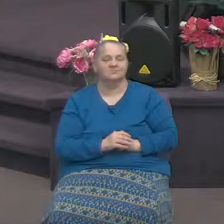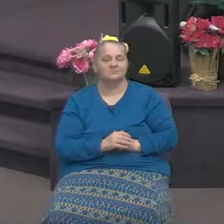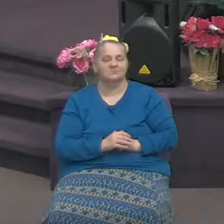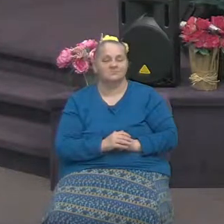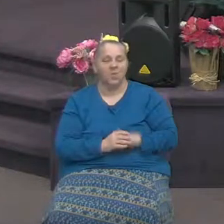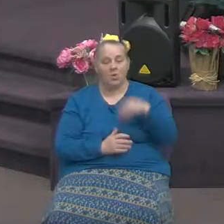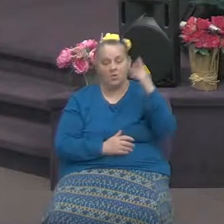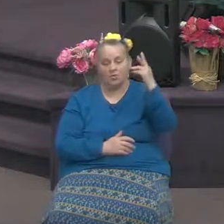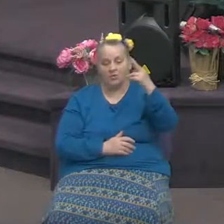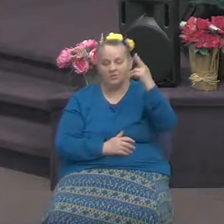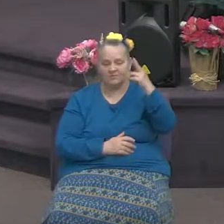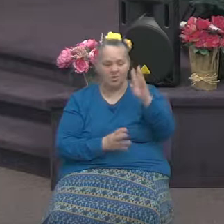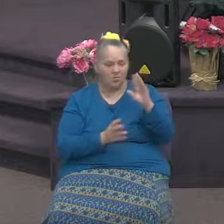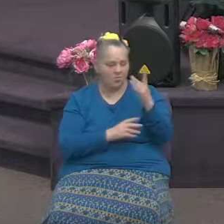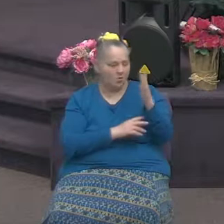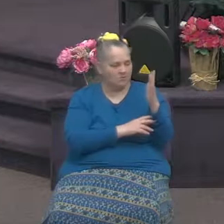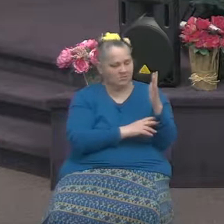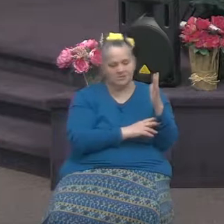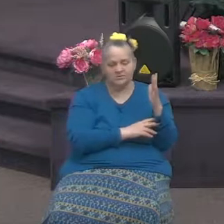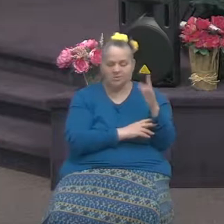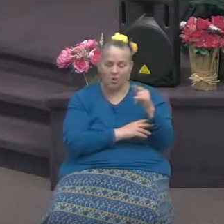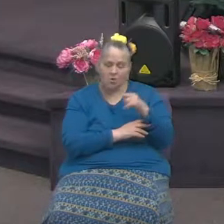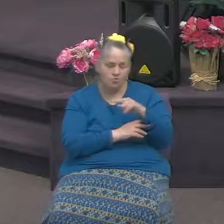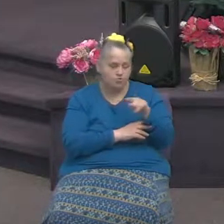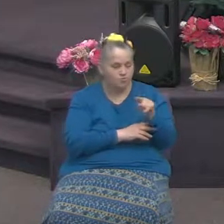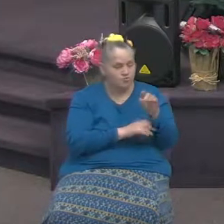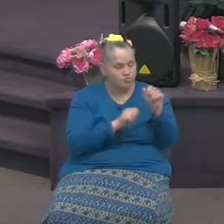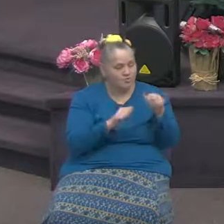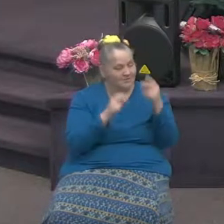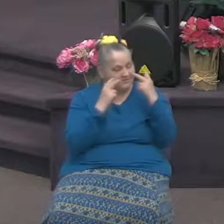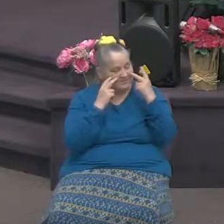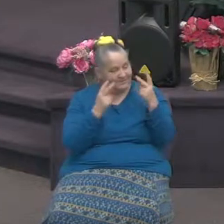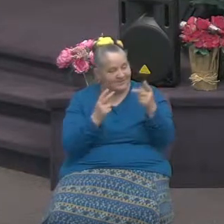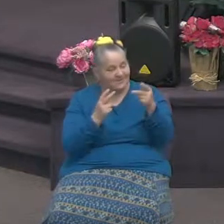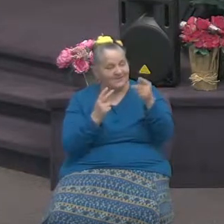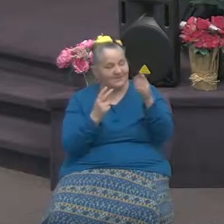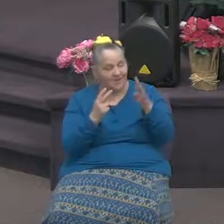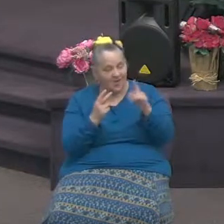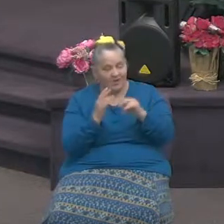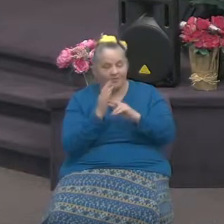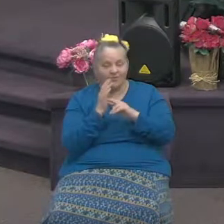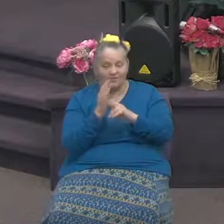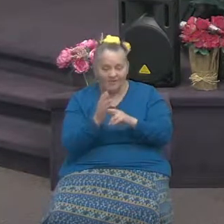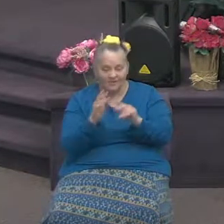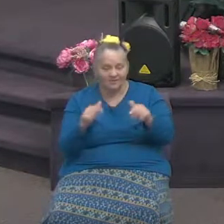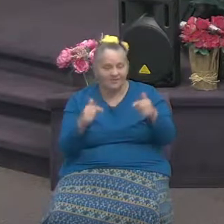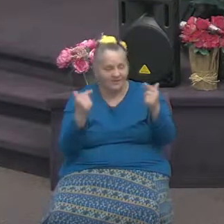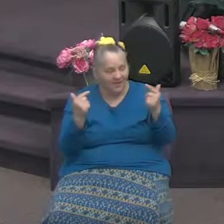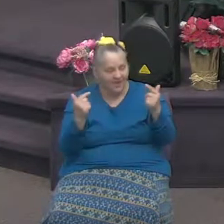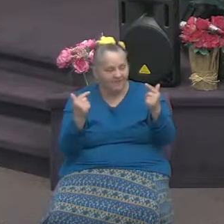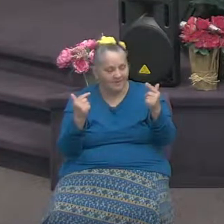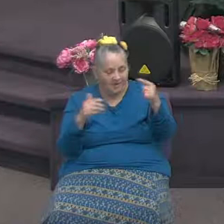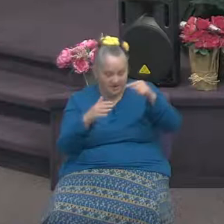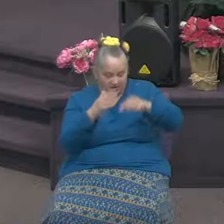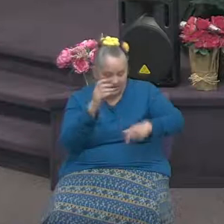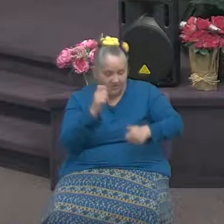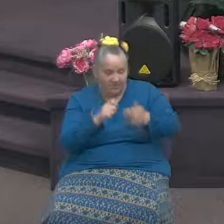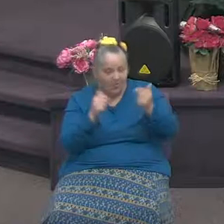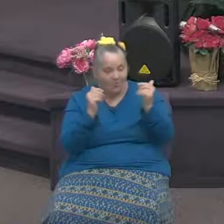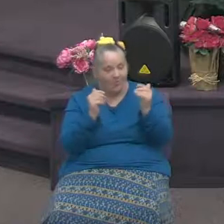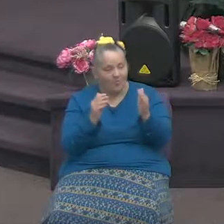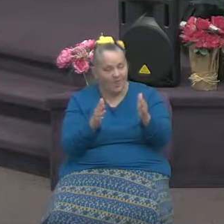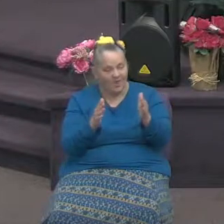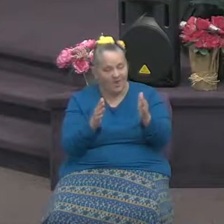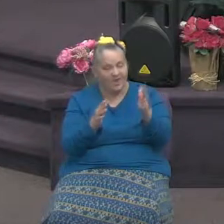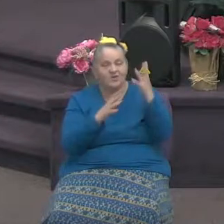The reason for your wilderness is so you can see God revealed in your life in a deeper manner,